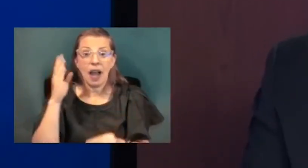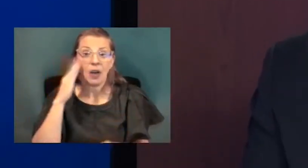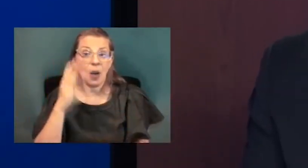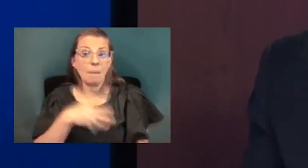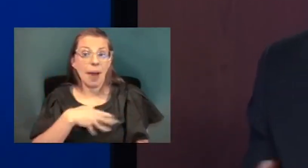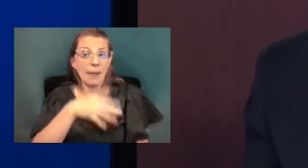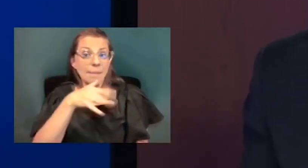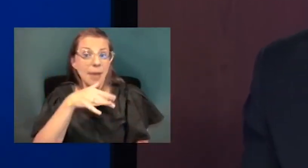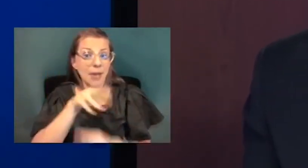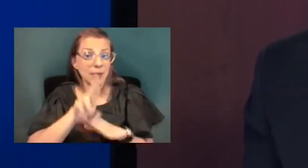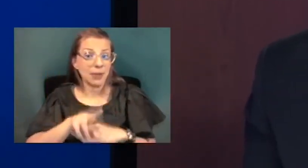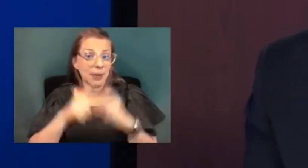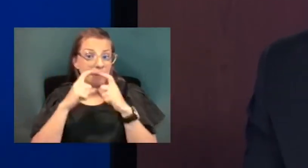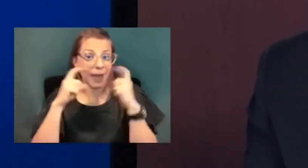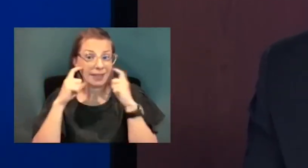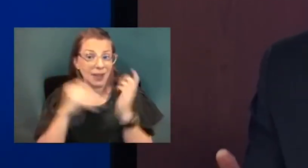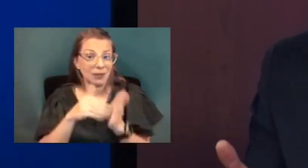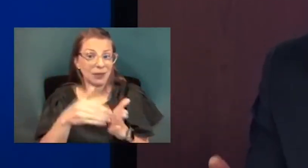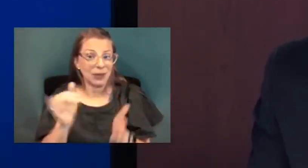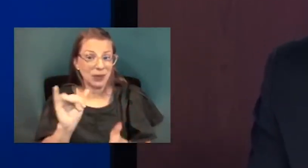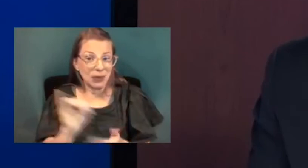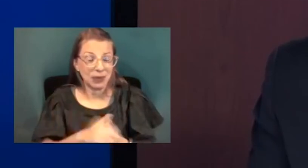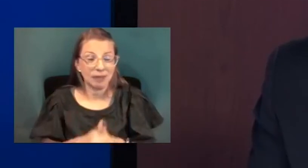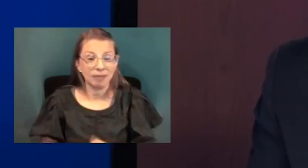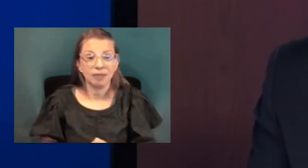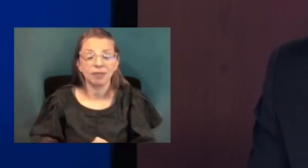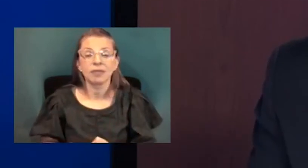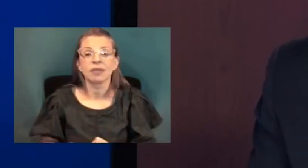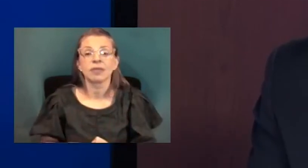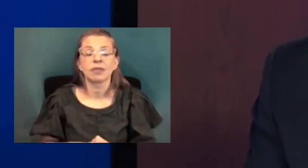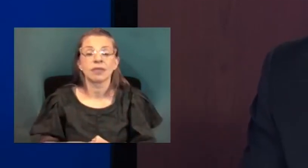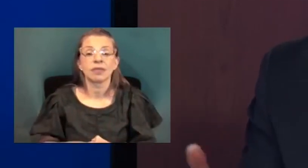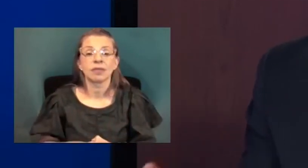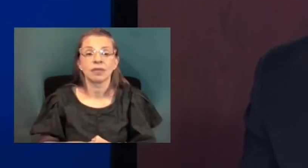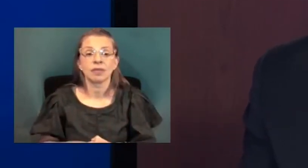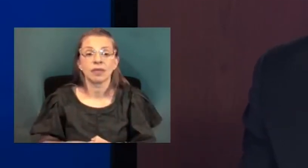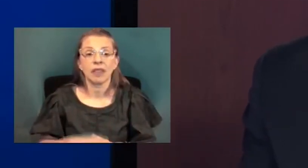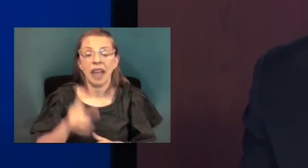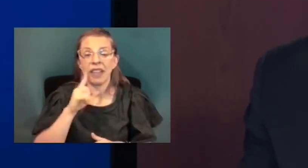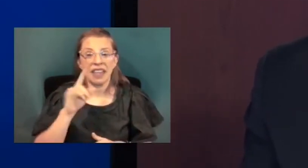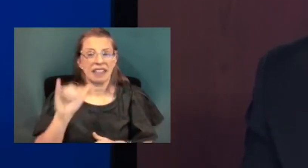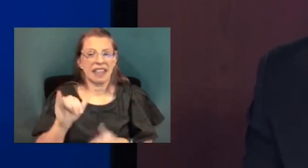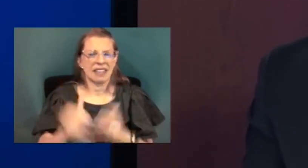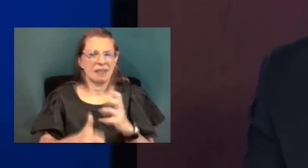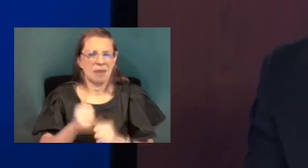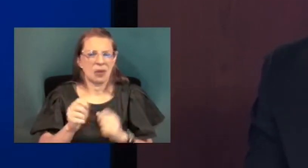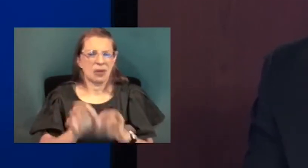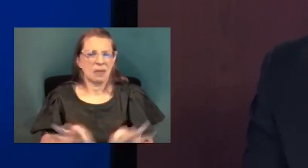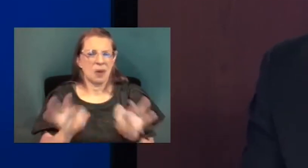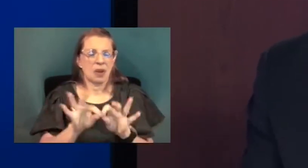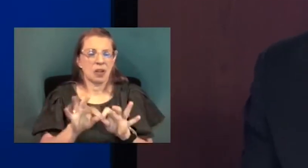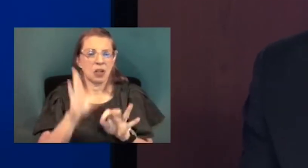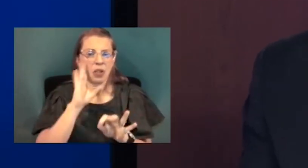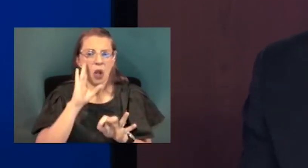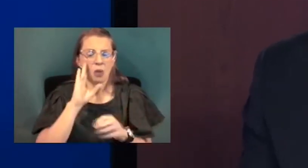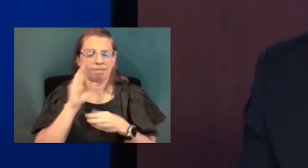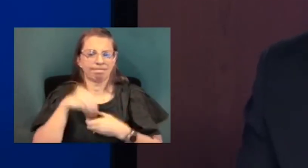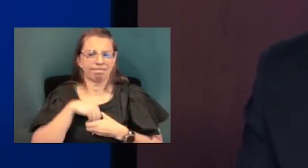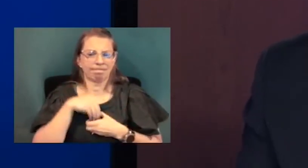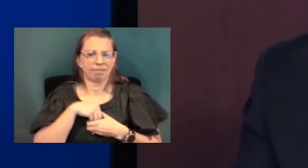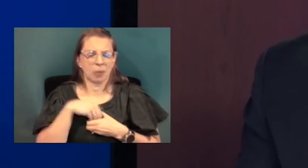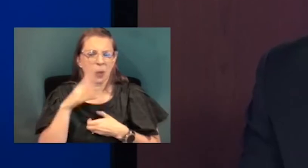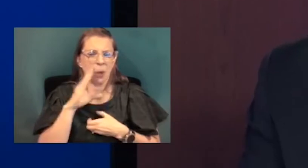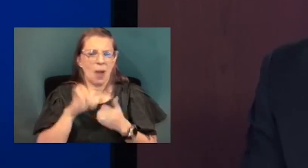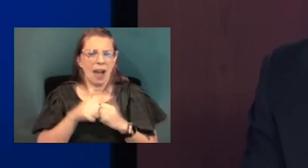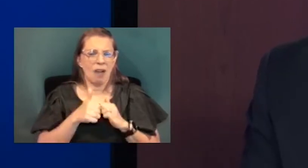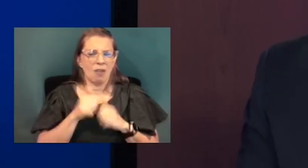And so we really think that balance is what's most important going forward, doing what you can to stay comfortable, and then making sure largely